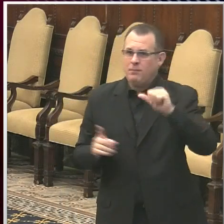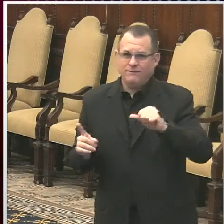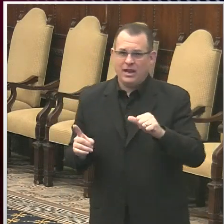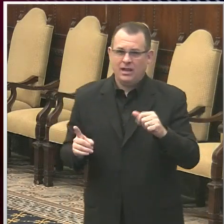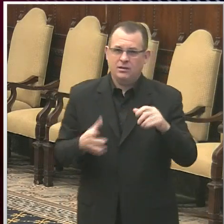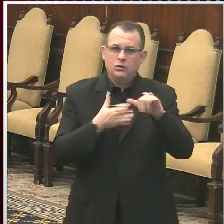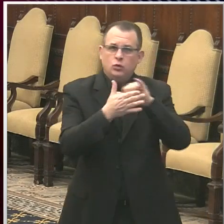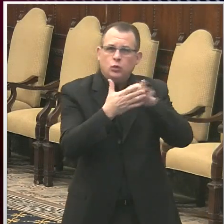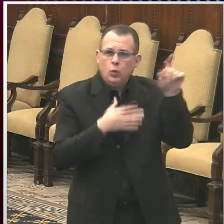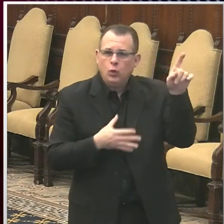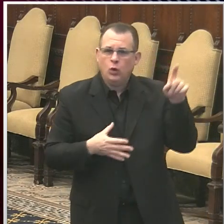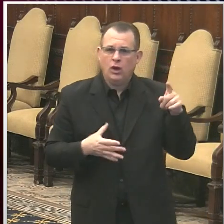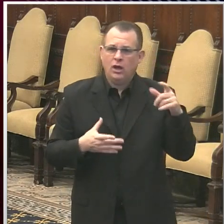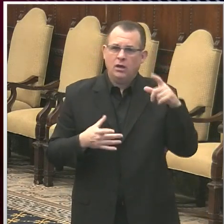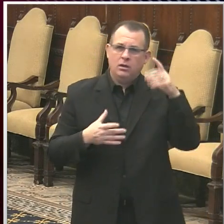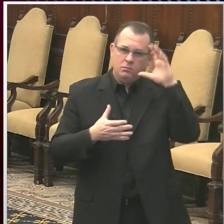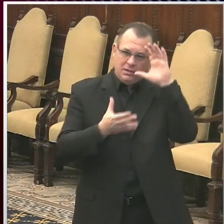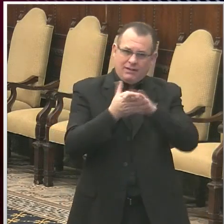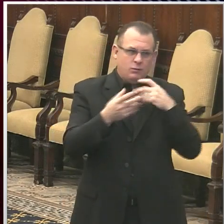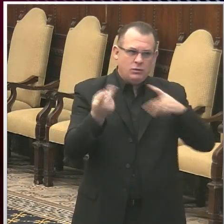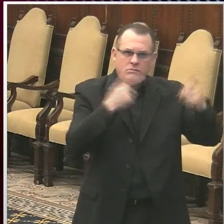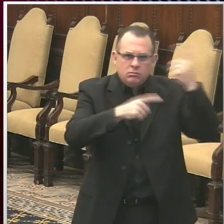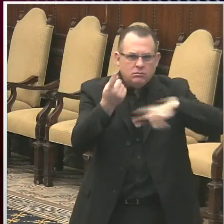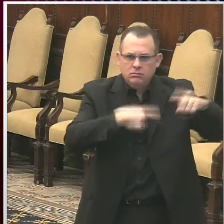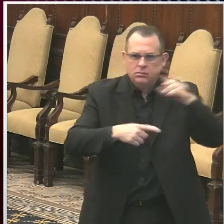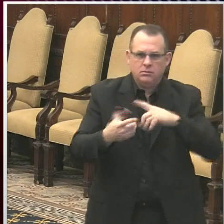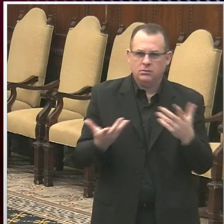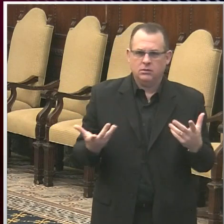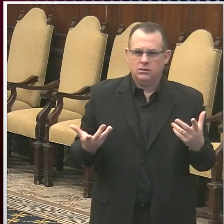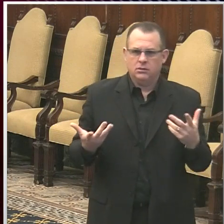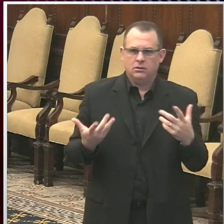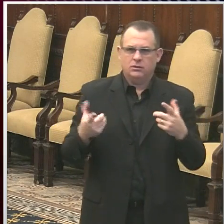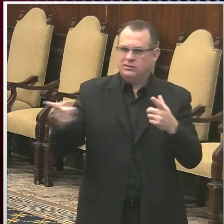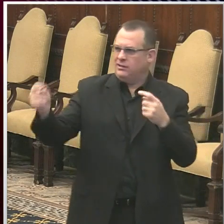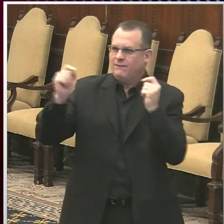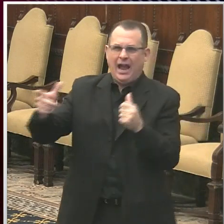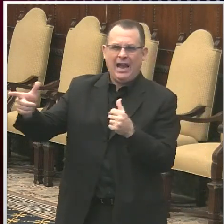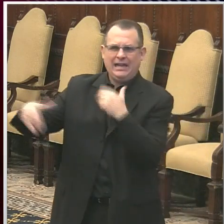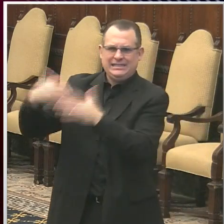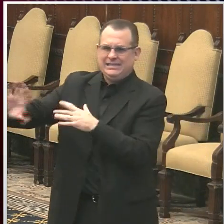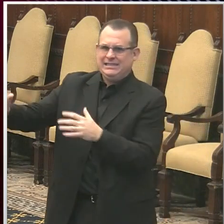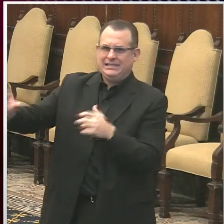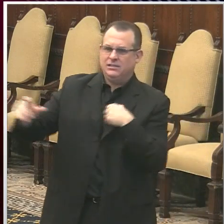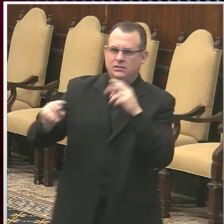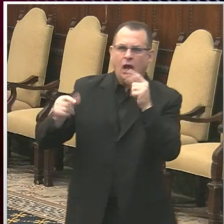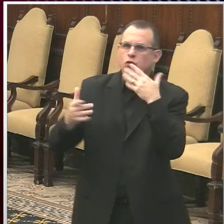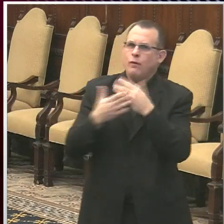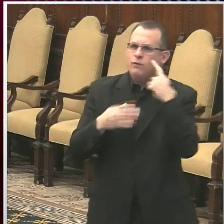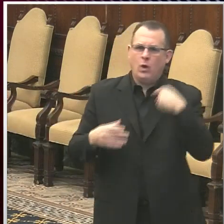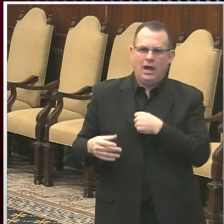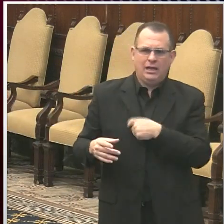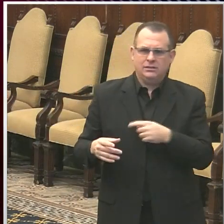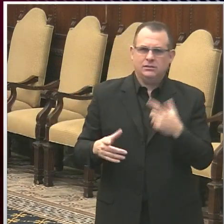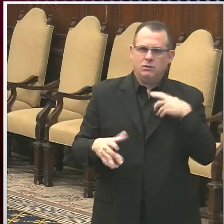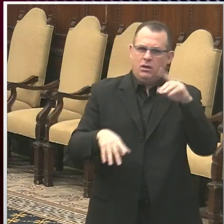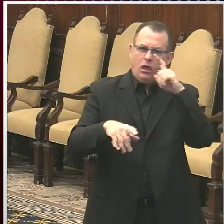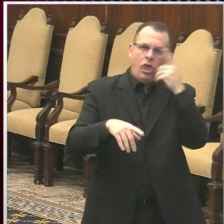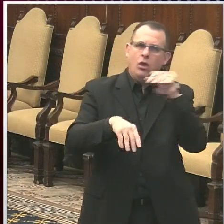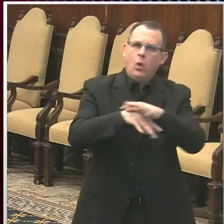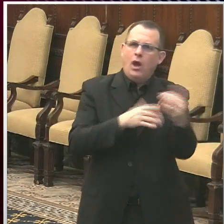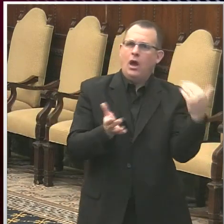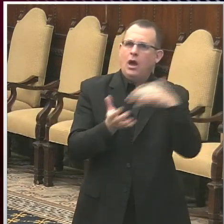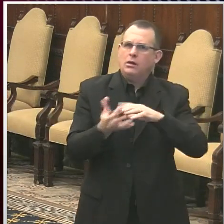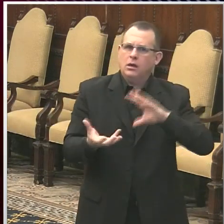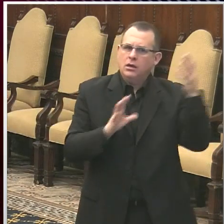York are on the same page, understanding that going too fast is going to be a disaster. But I am worried